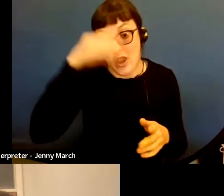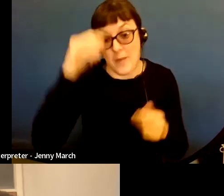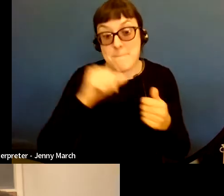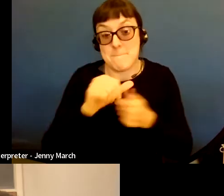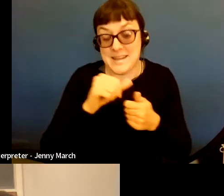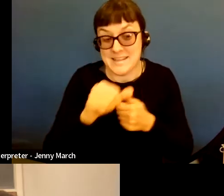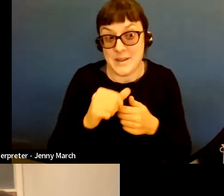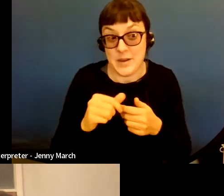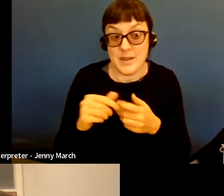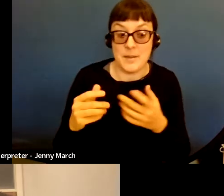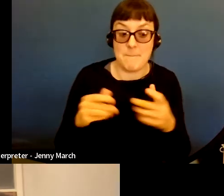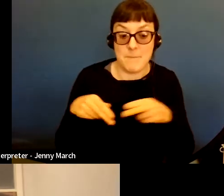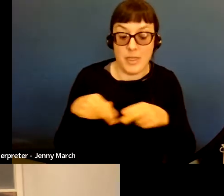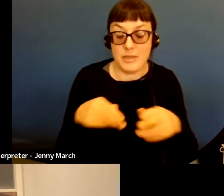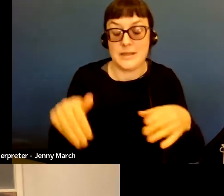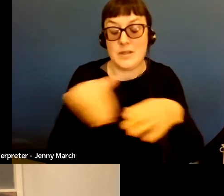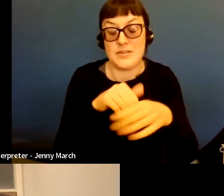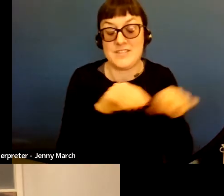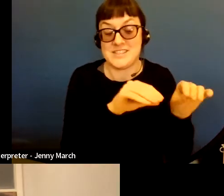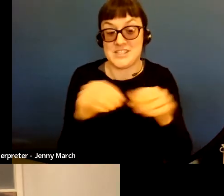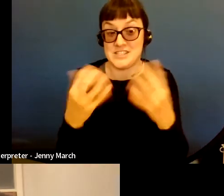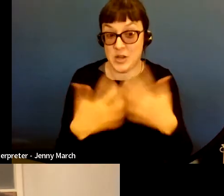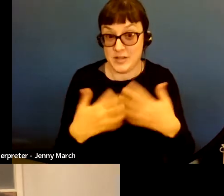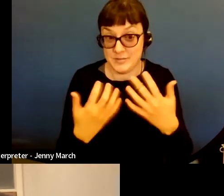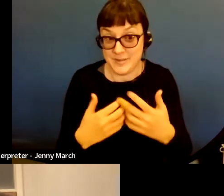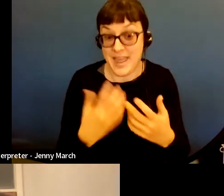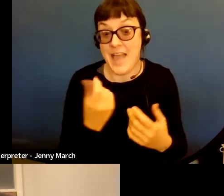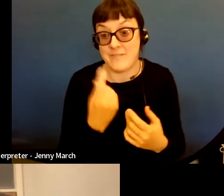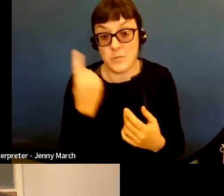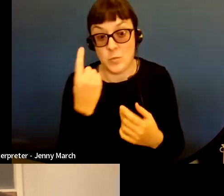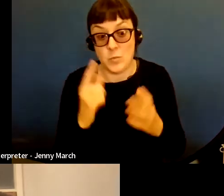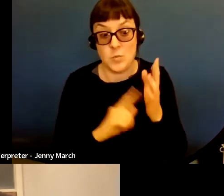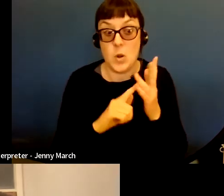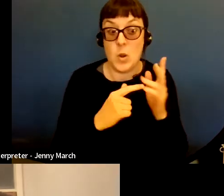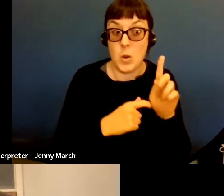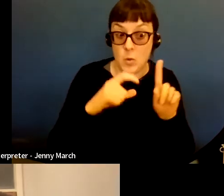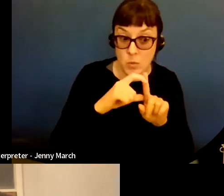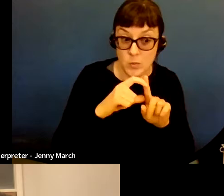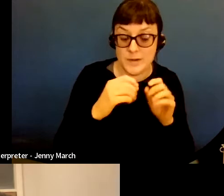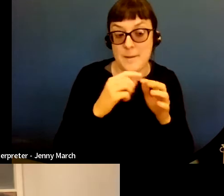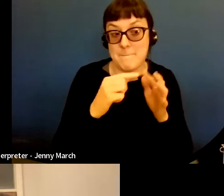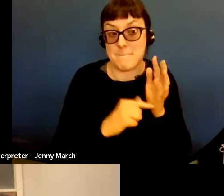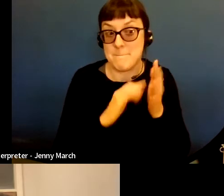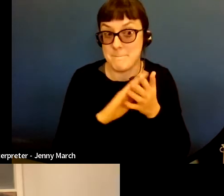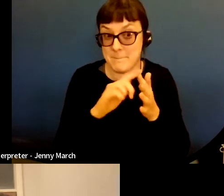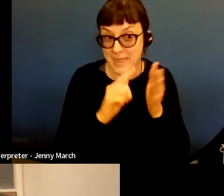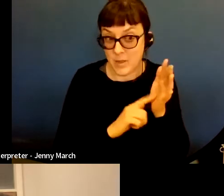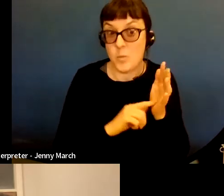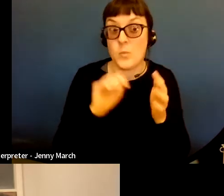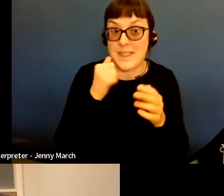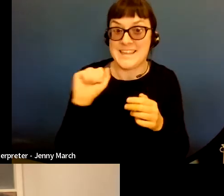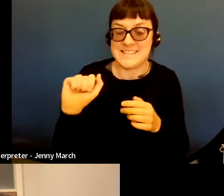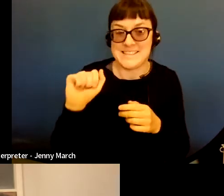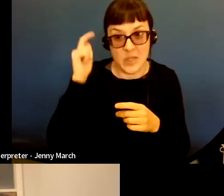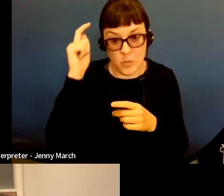inclusive educational technology. We have Lord Bethel, who's going to give a couple of his reflections. Unfortunately, he